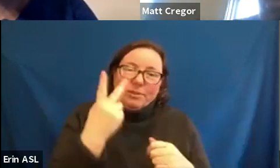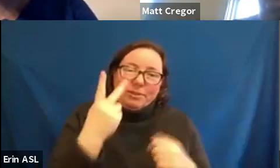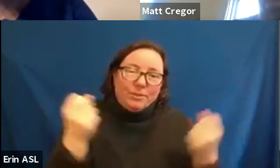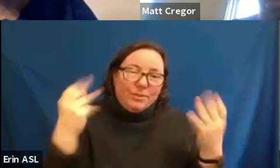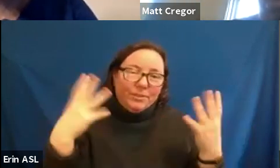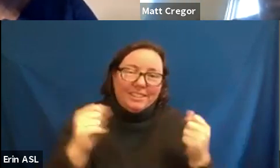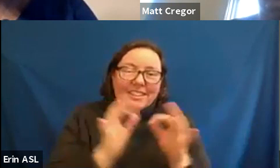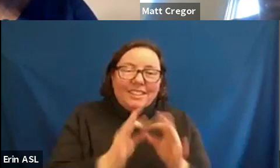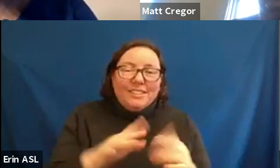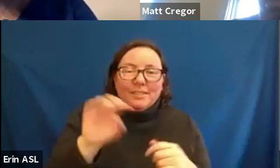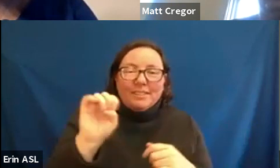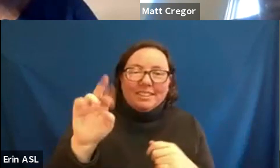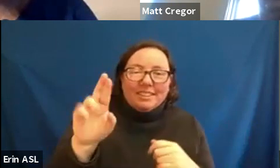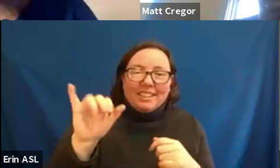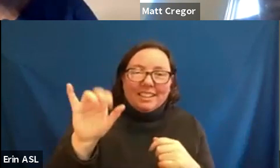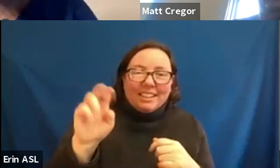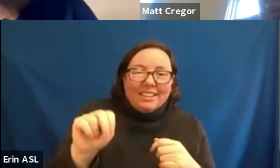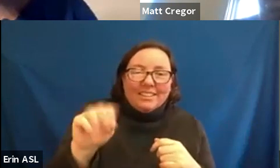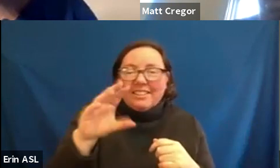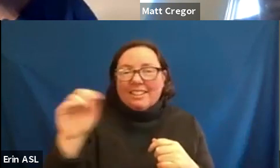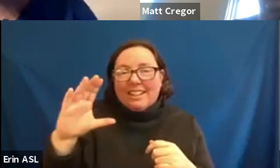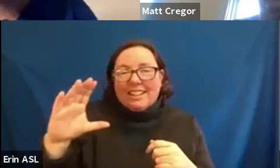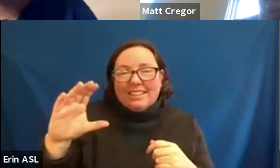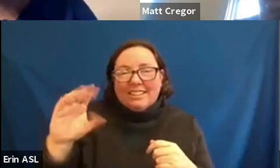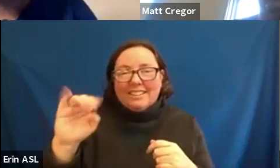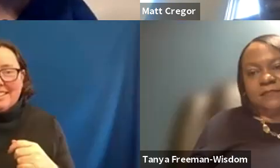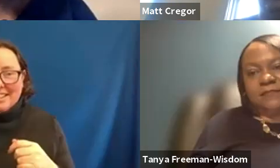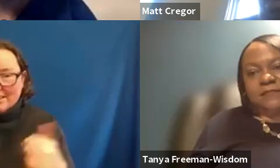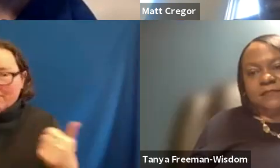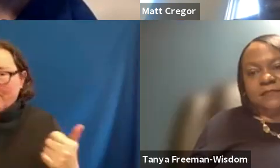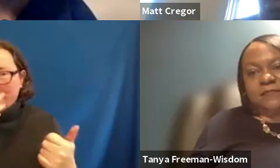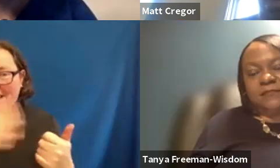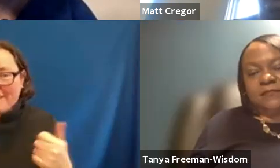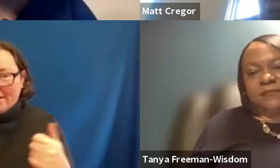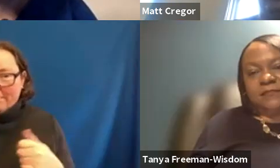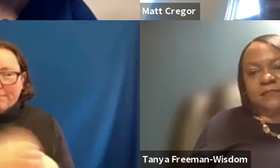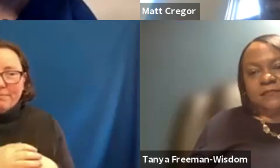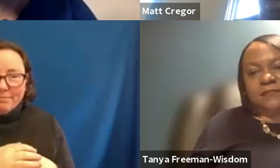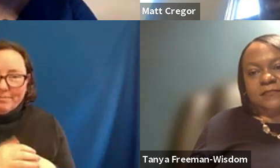that we gave them due notice.